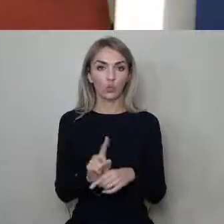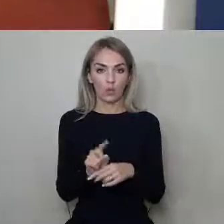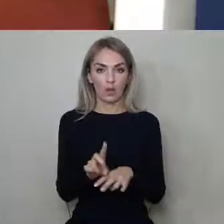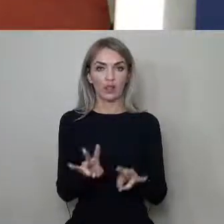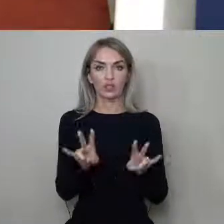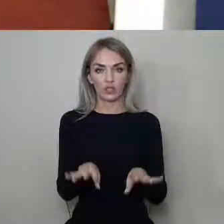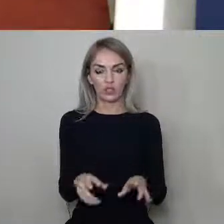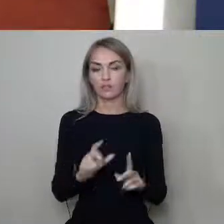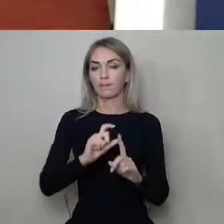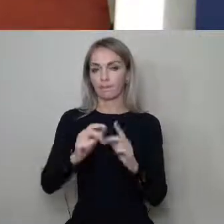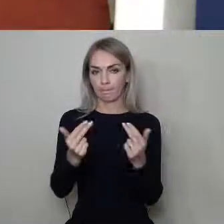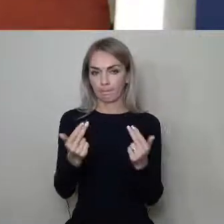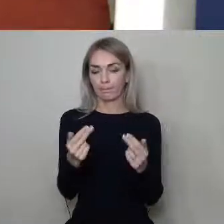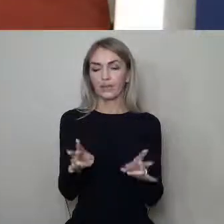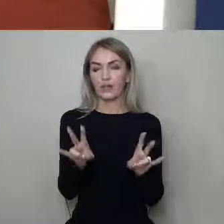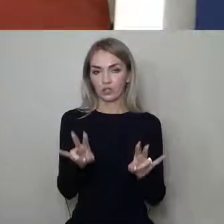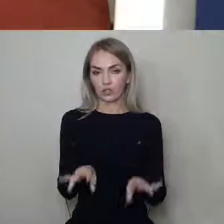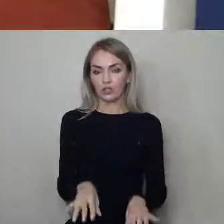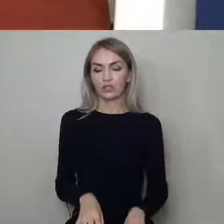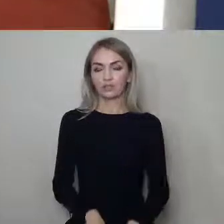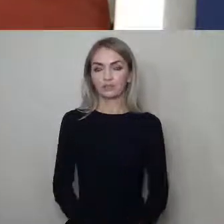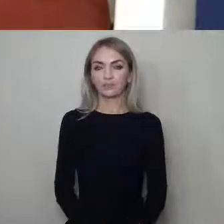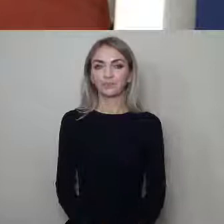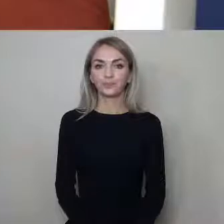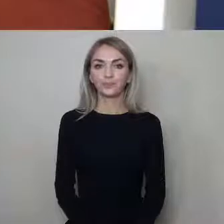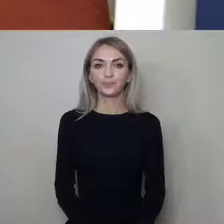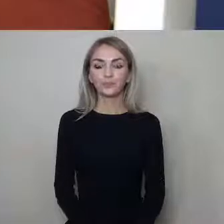is allegedly there. Well, the provision is there.